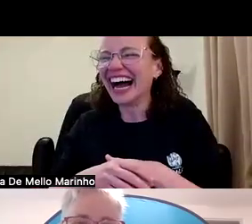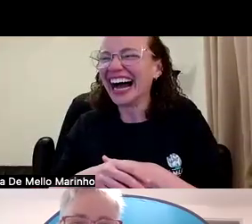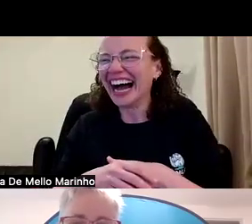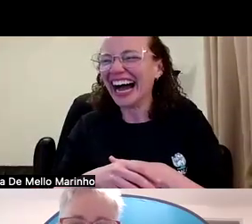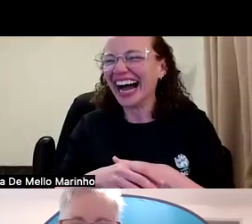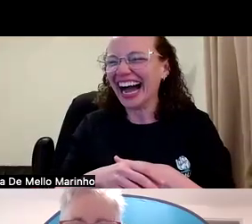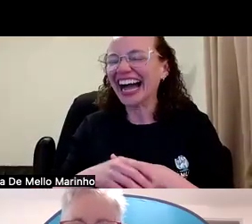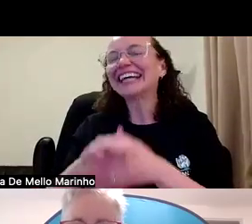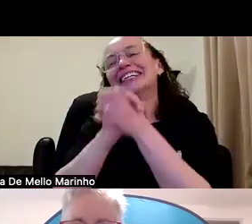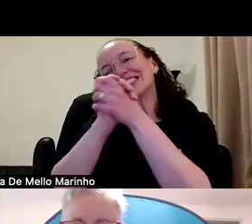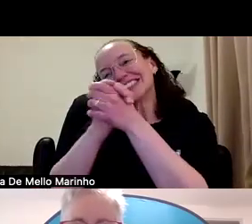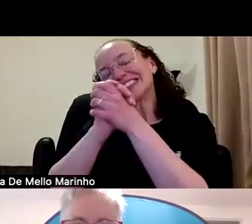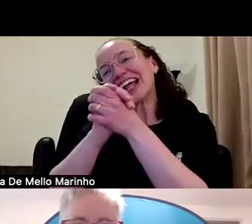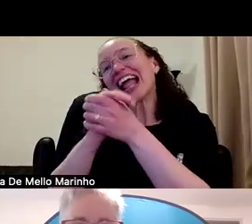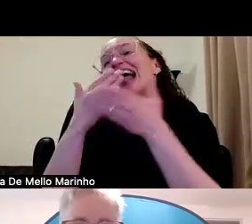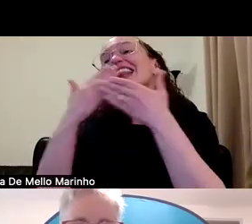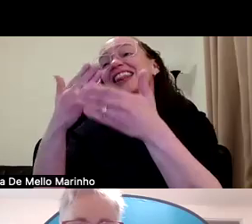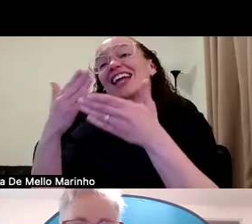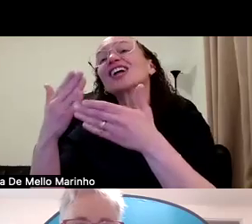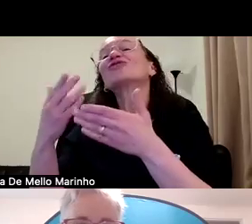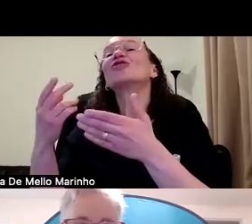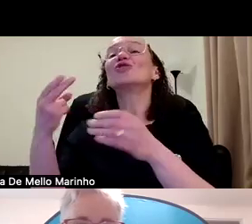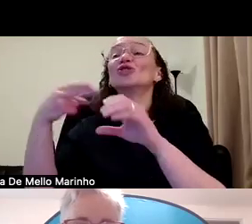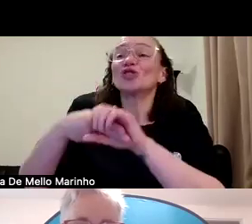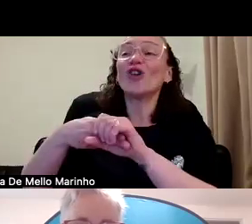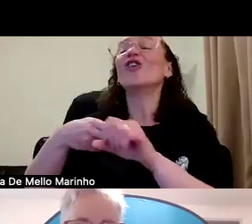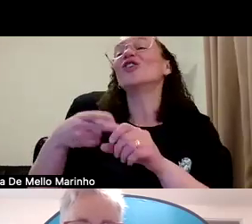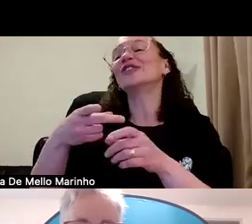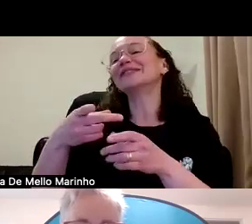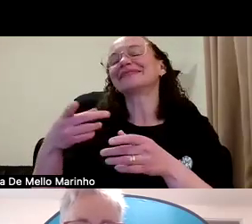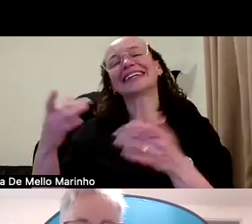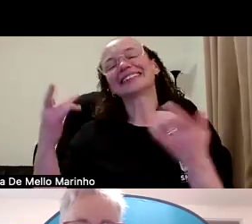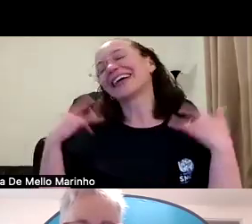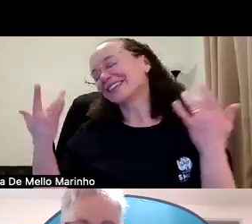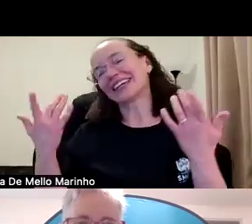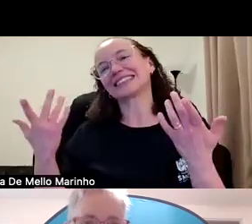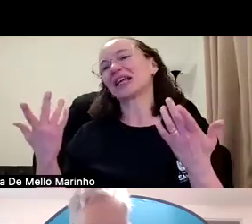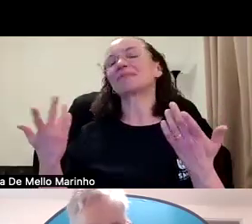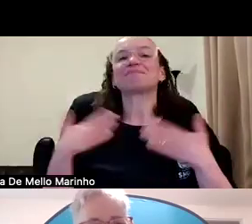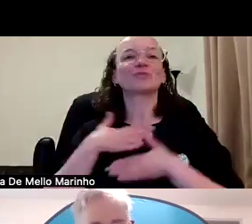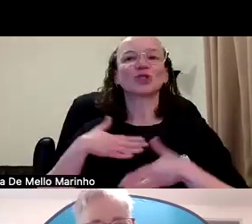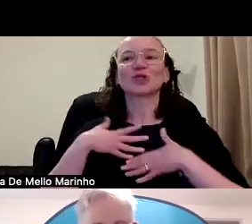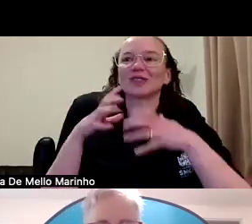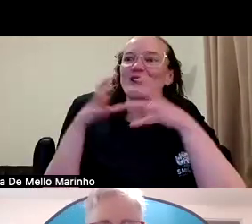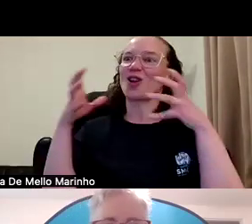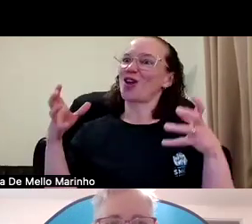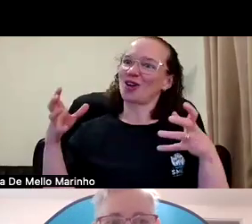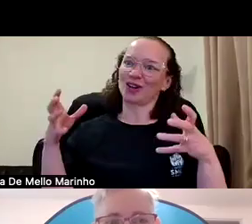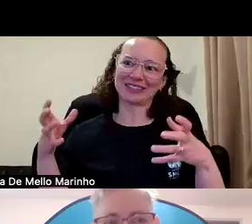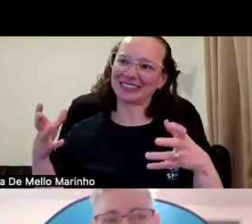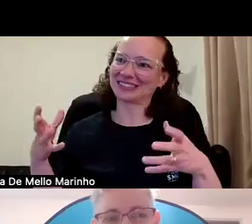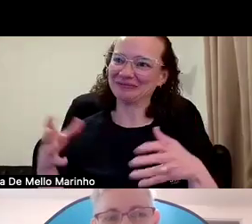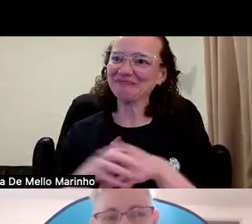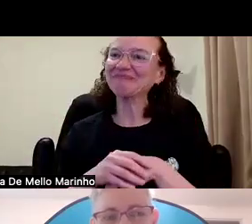All right, no, definitely. All right, and congratulations. Thank you for joining, and I